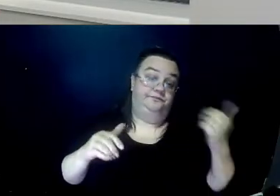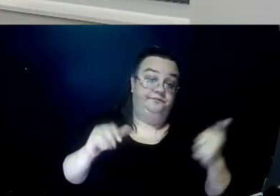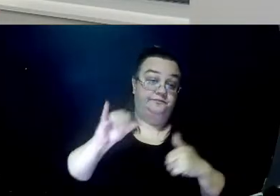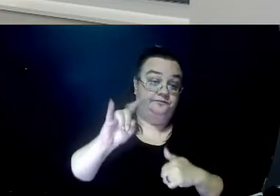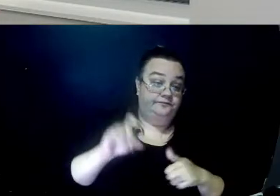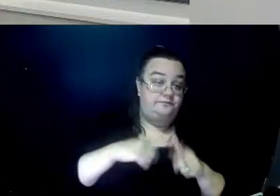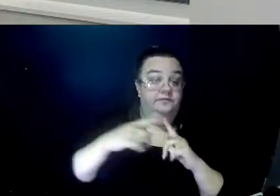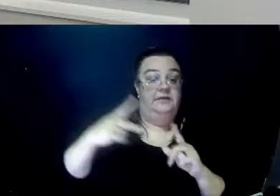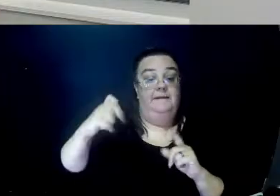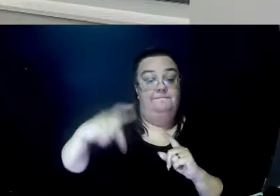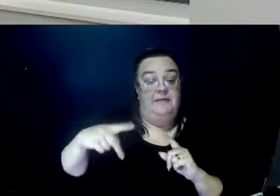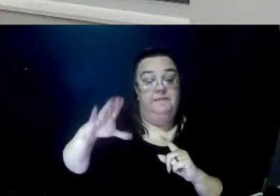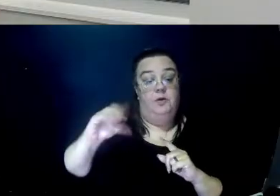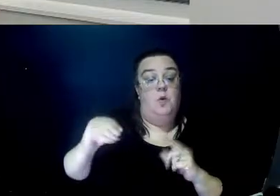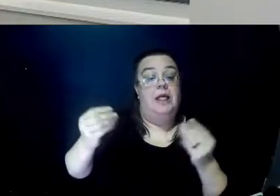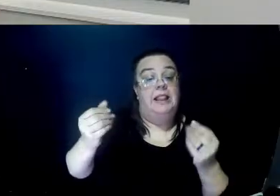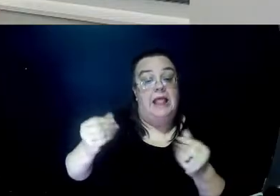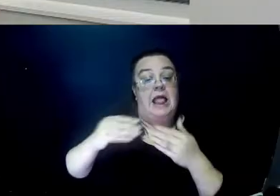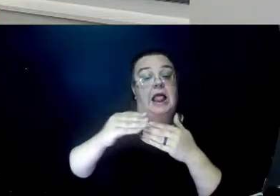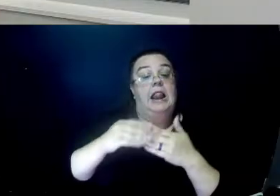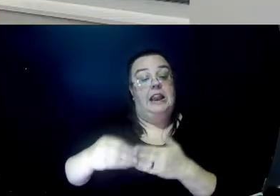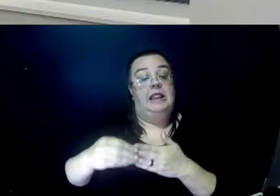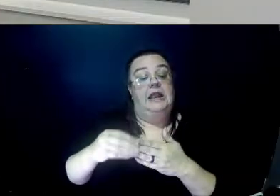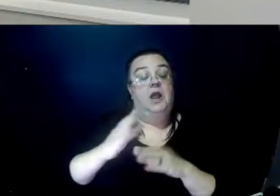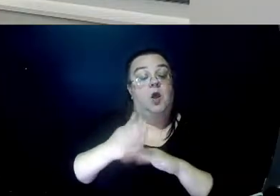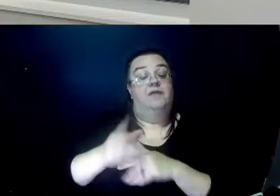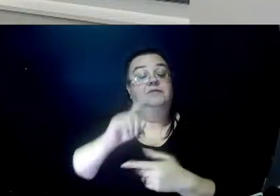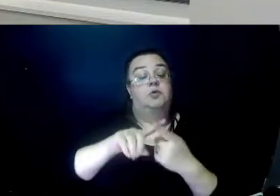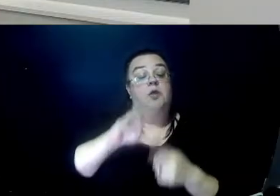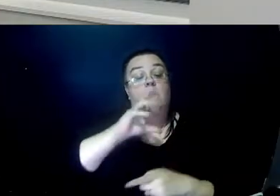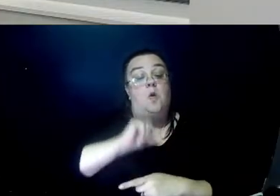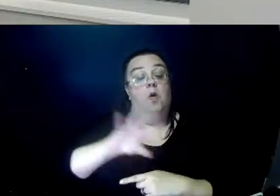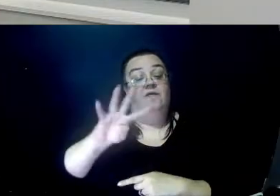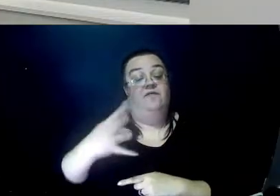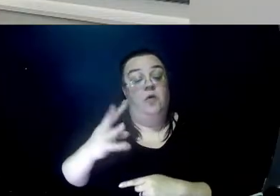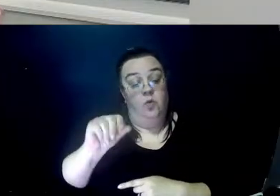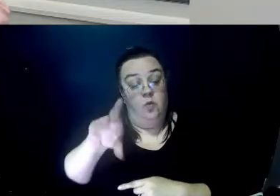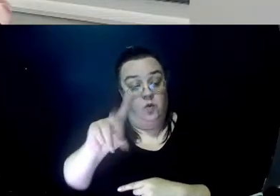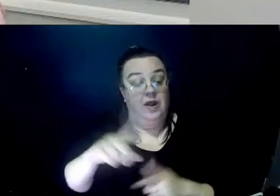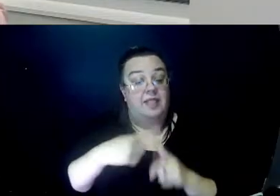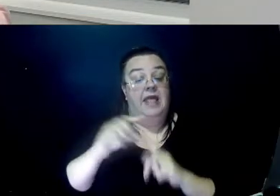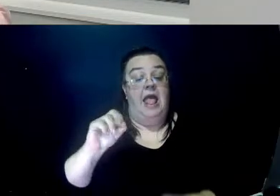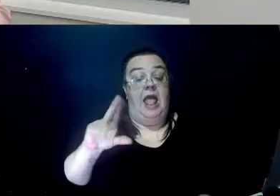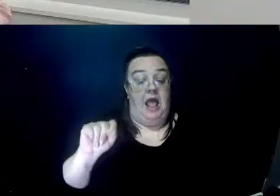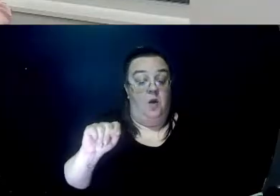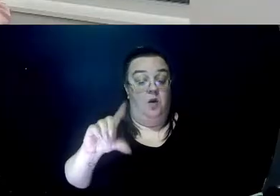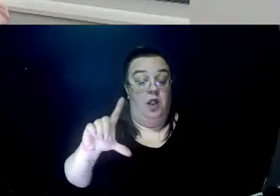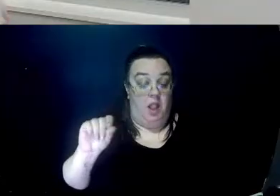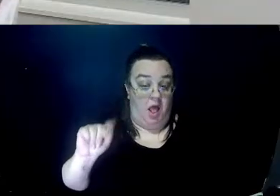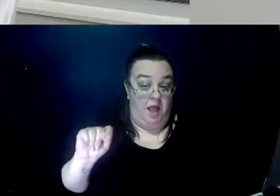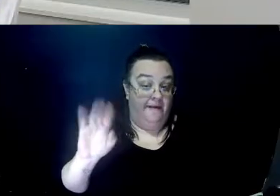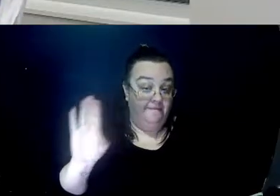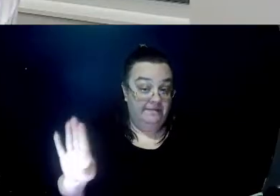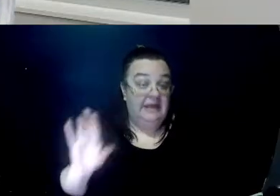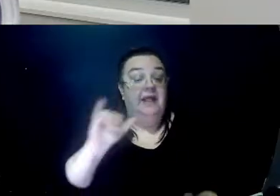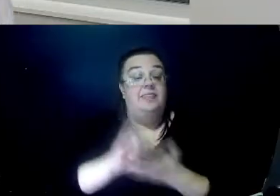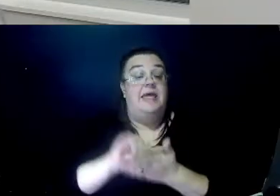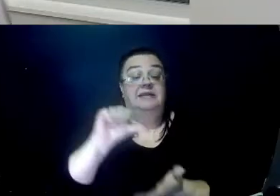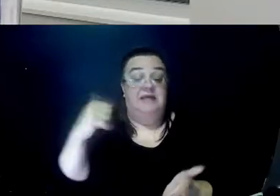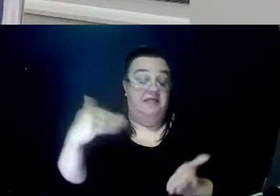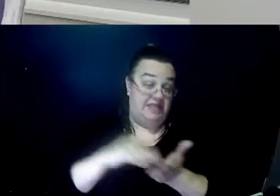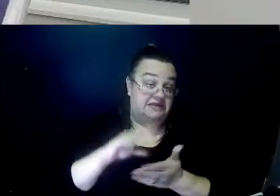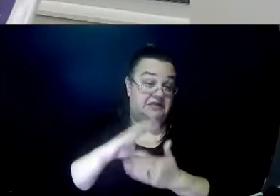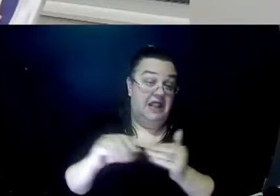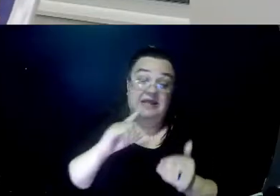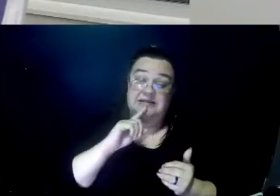the Pepco land leading over into the old Fourth Ward, and then Outlot B. So this $10,000 is a